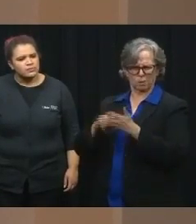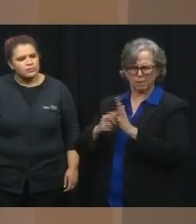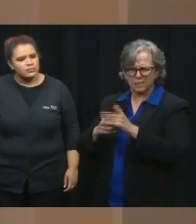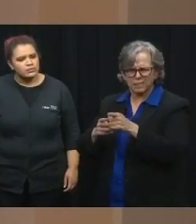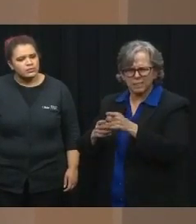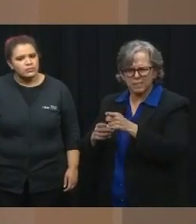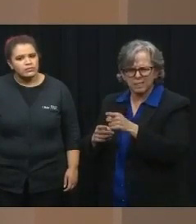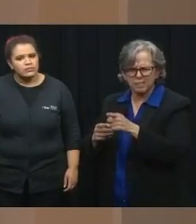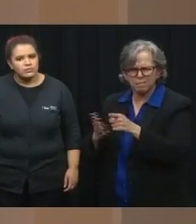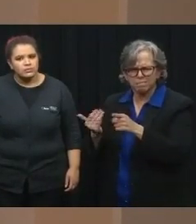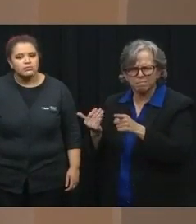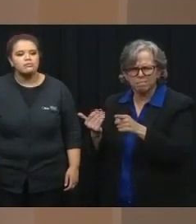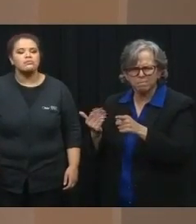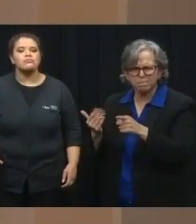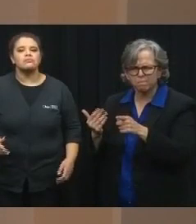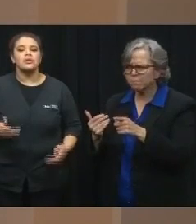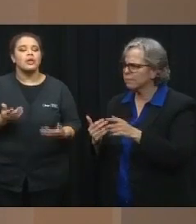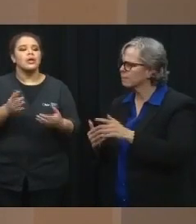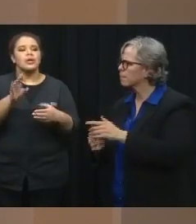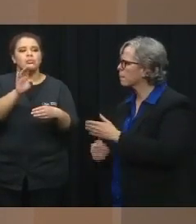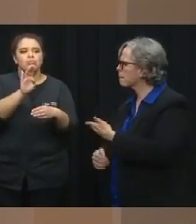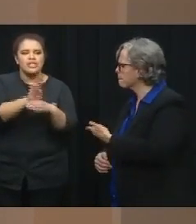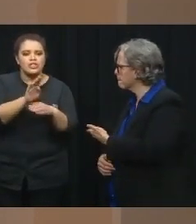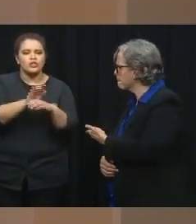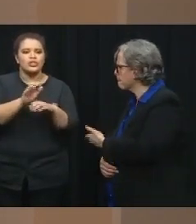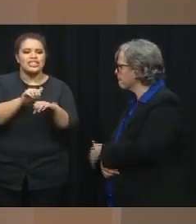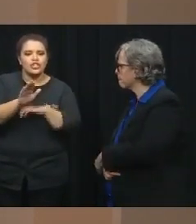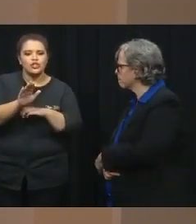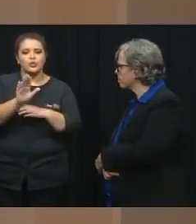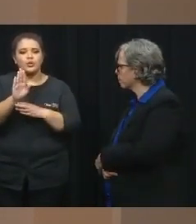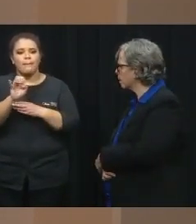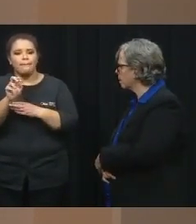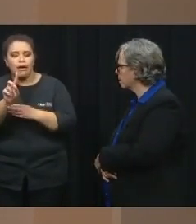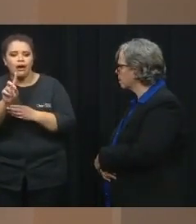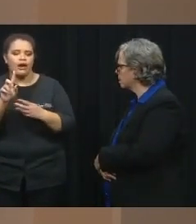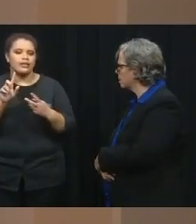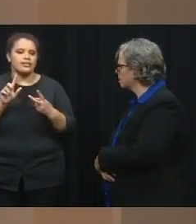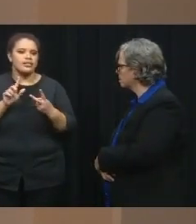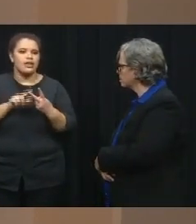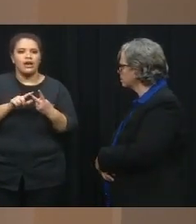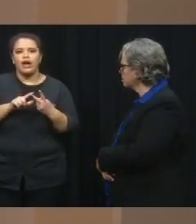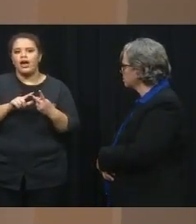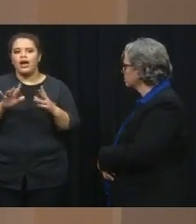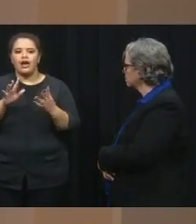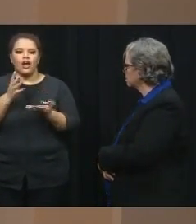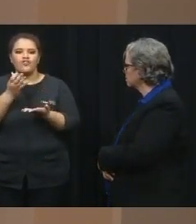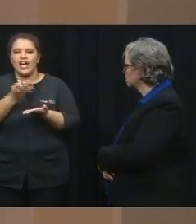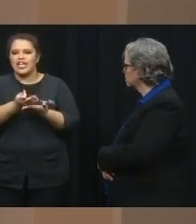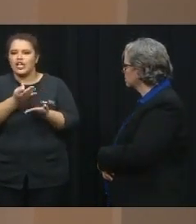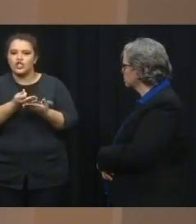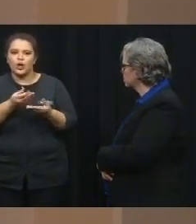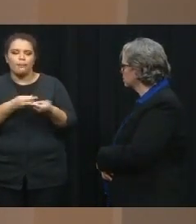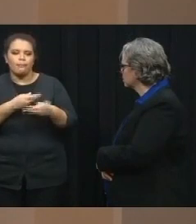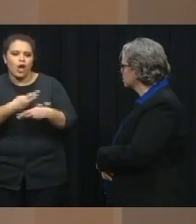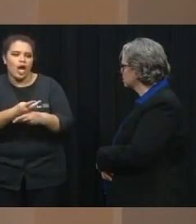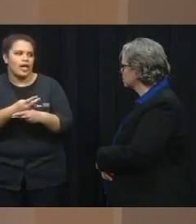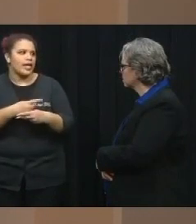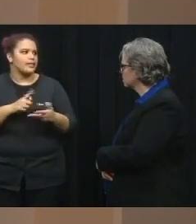issue bond related to financial institutions selling financial products, consumer lenders, payday lenders,